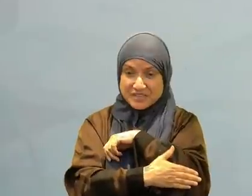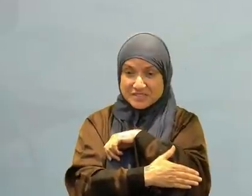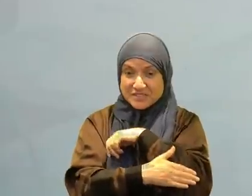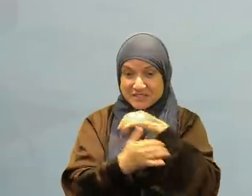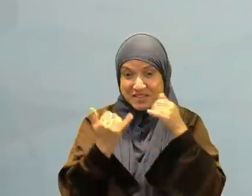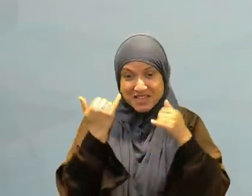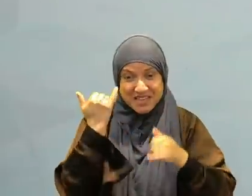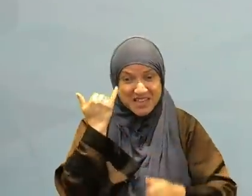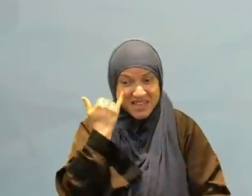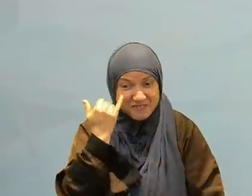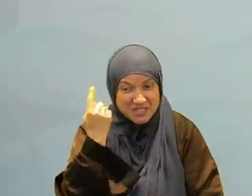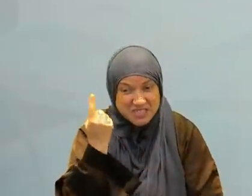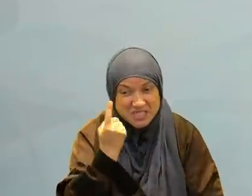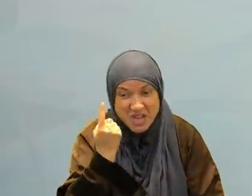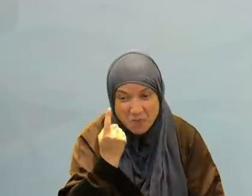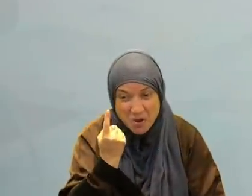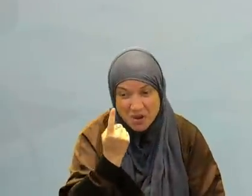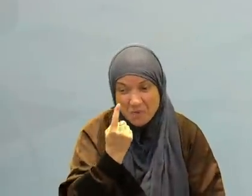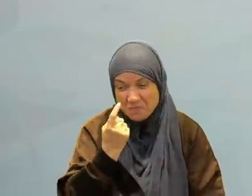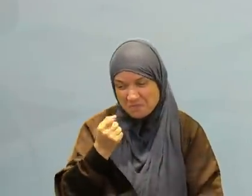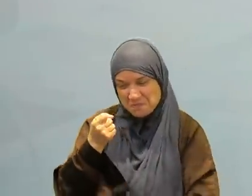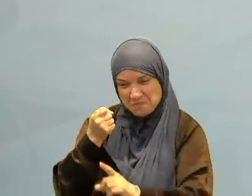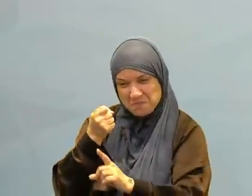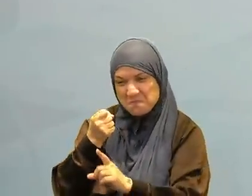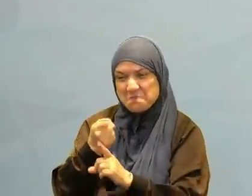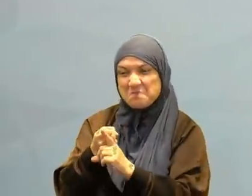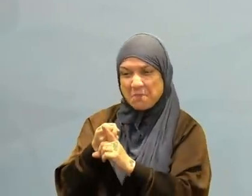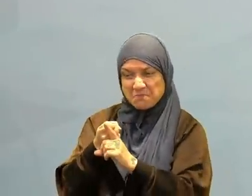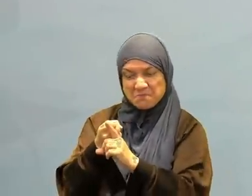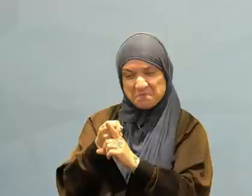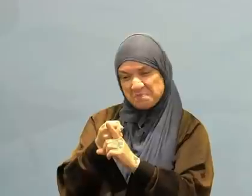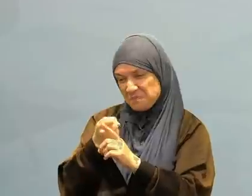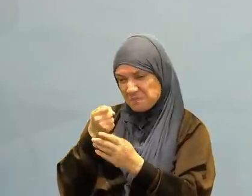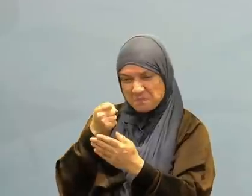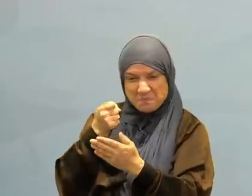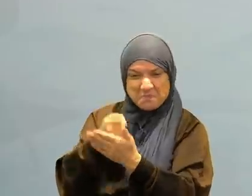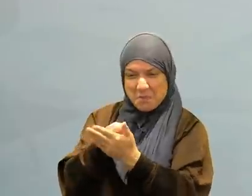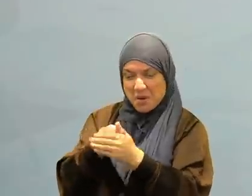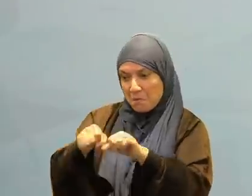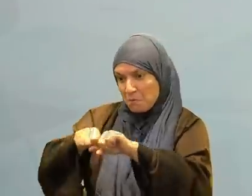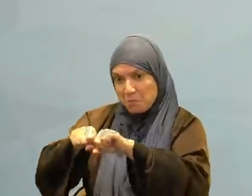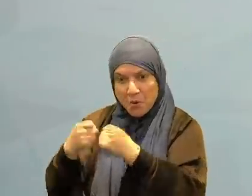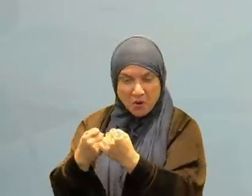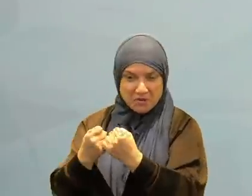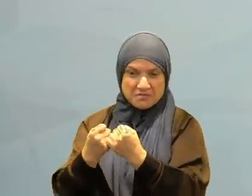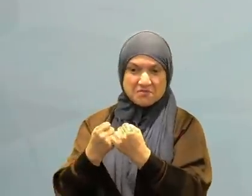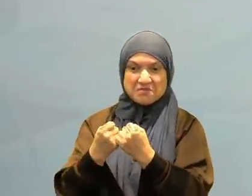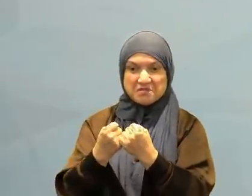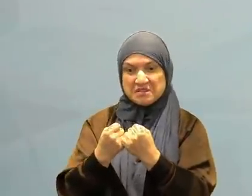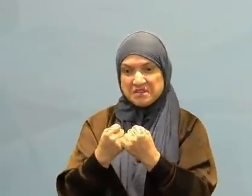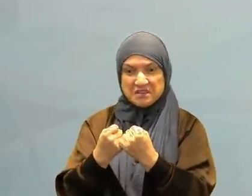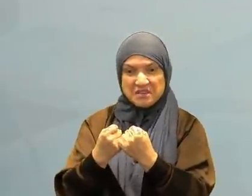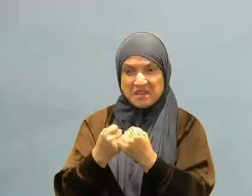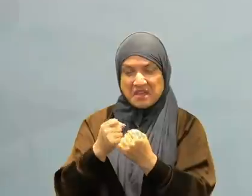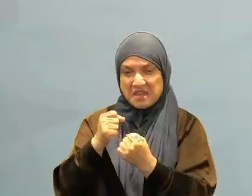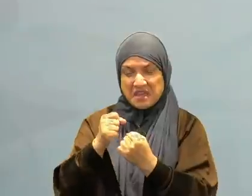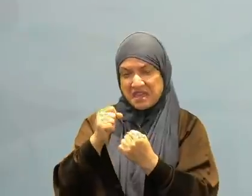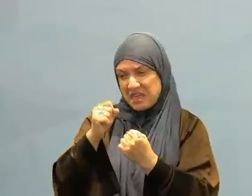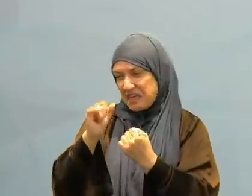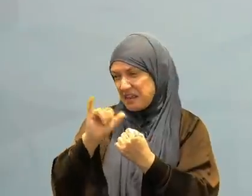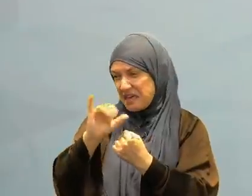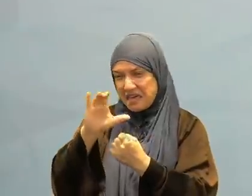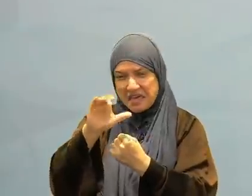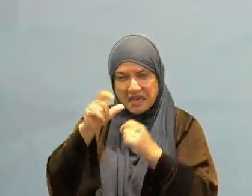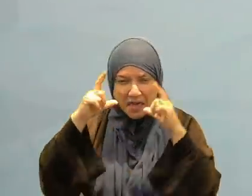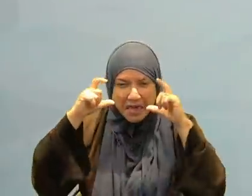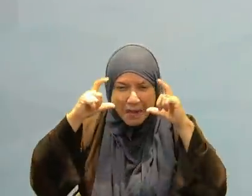again. And I myself, as all of us are to an extent, are guilty at times of being selective